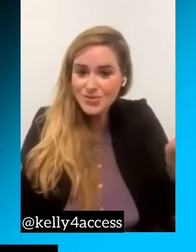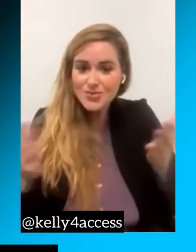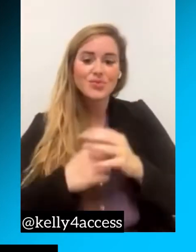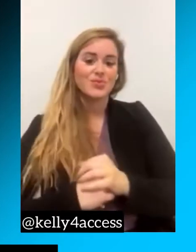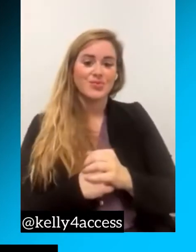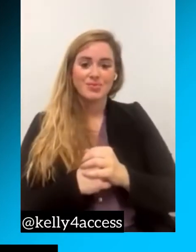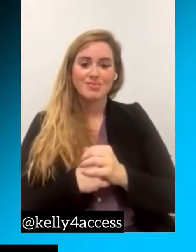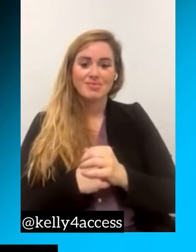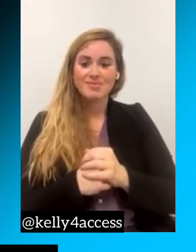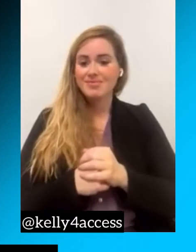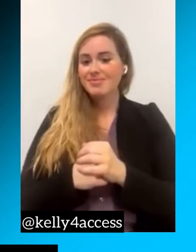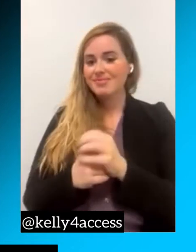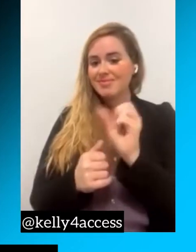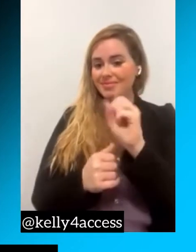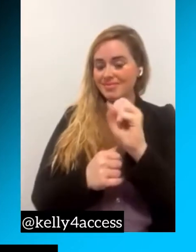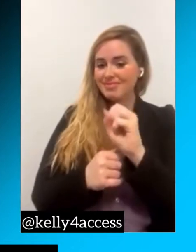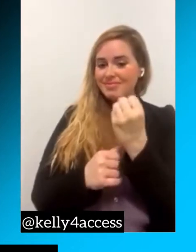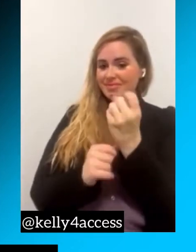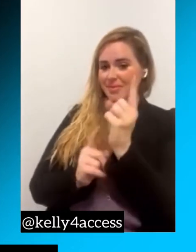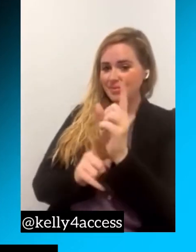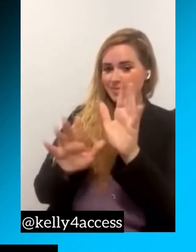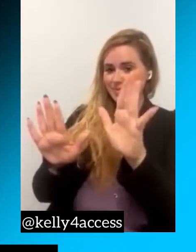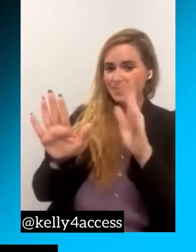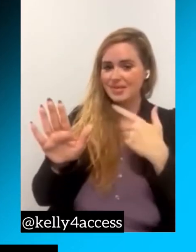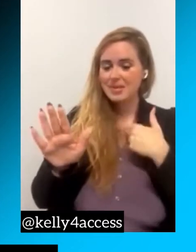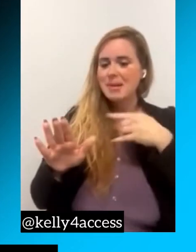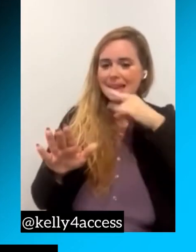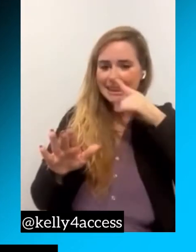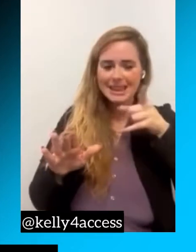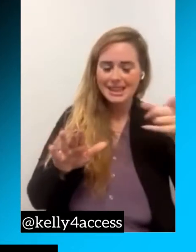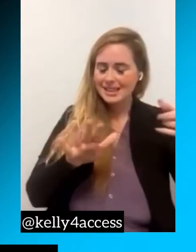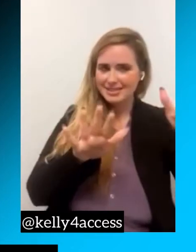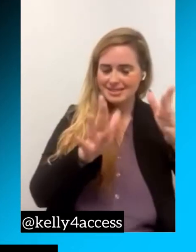give me a sec to let my cat out of the room.